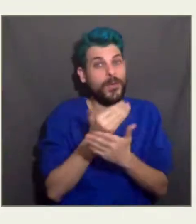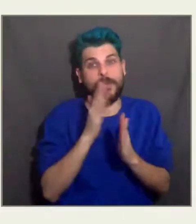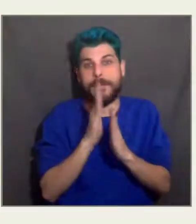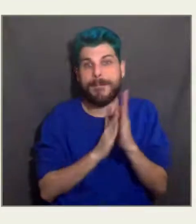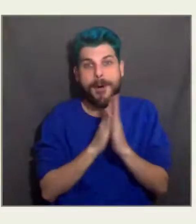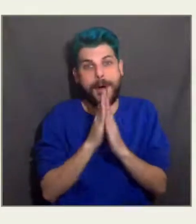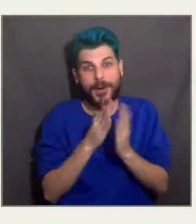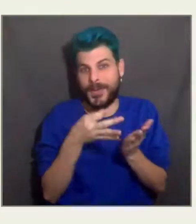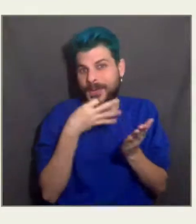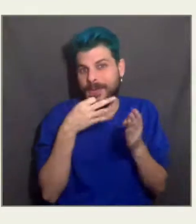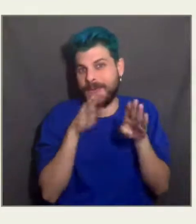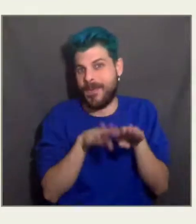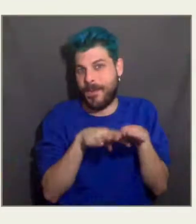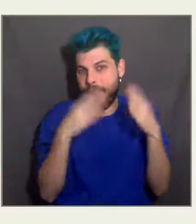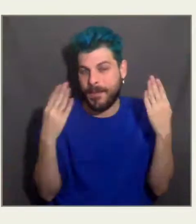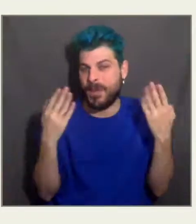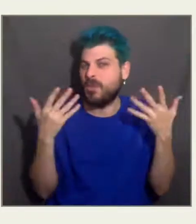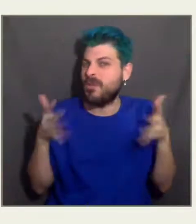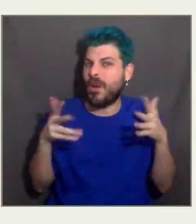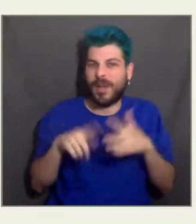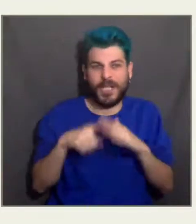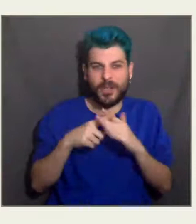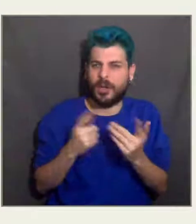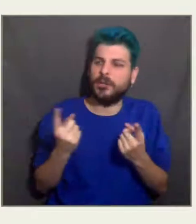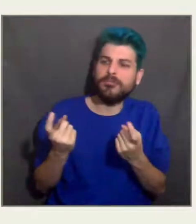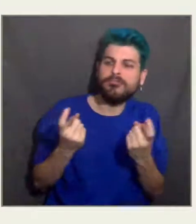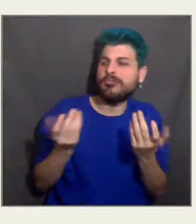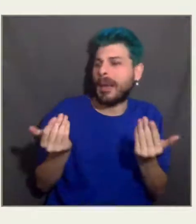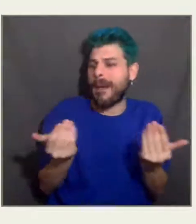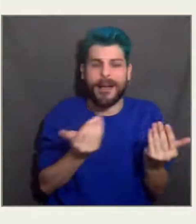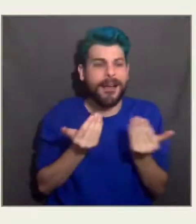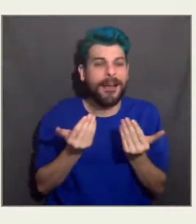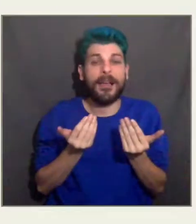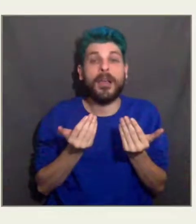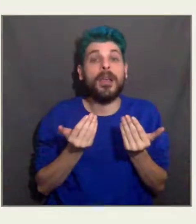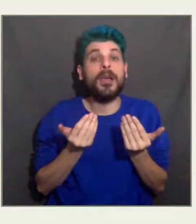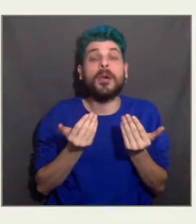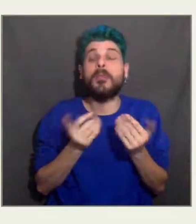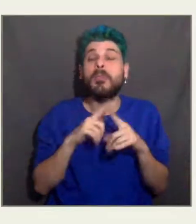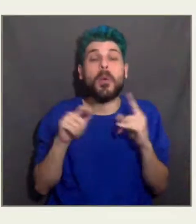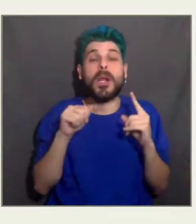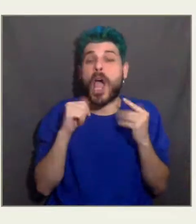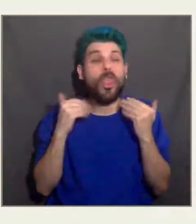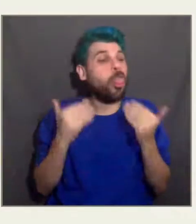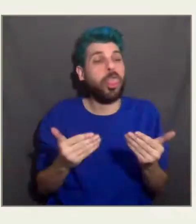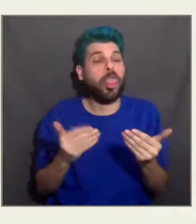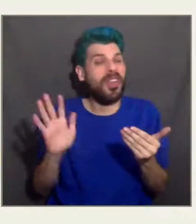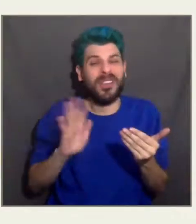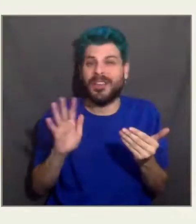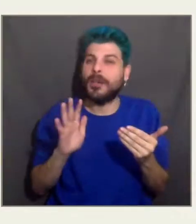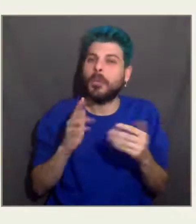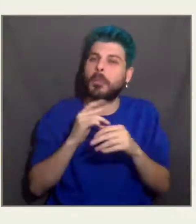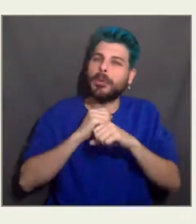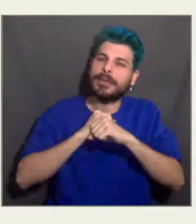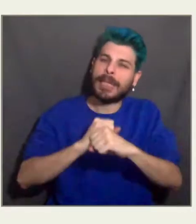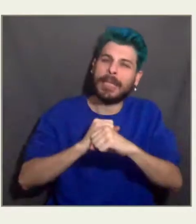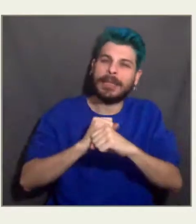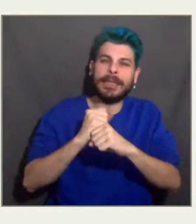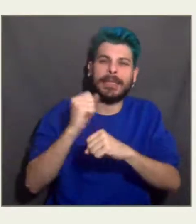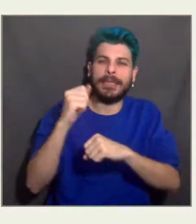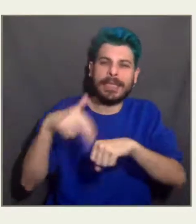are welcoming people to and protecting critical habitat and clean air and water at the same time. There's a lot going